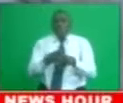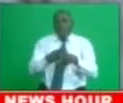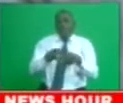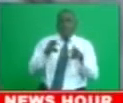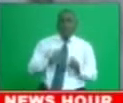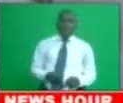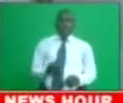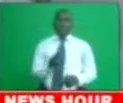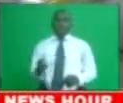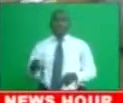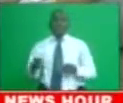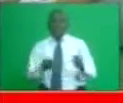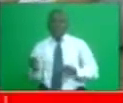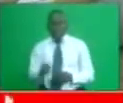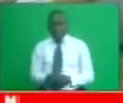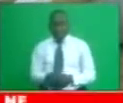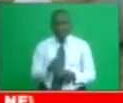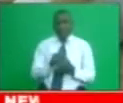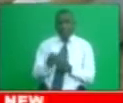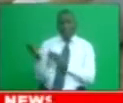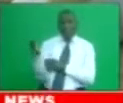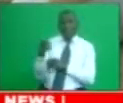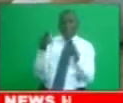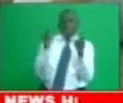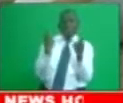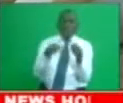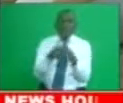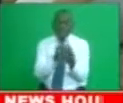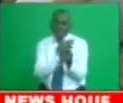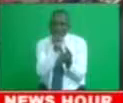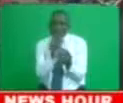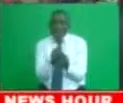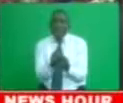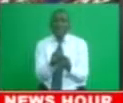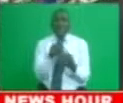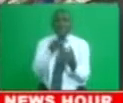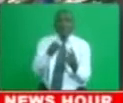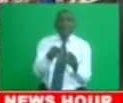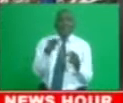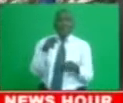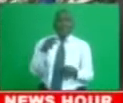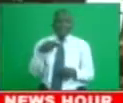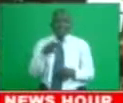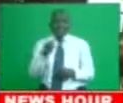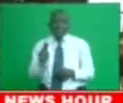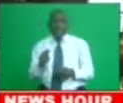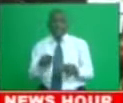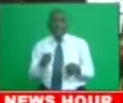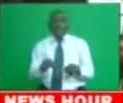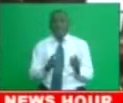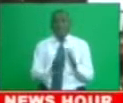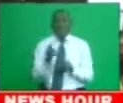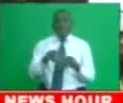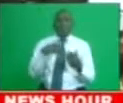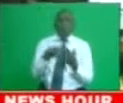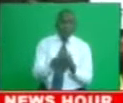human resource management. They addressed issues of specific priority to HR needs, like development programs